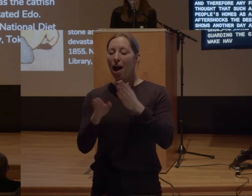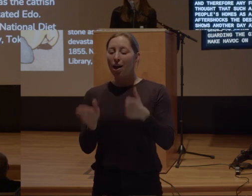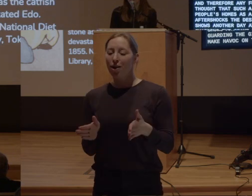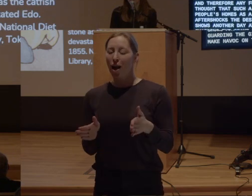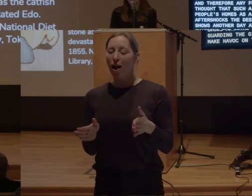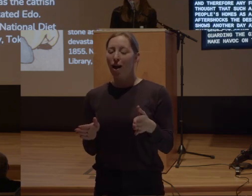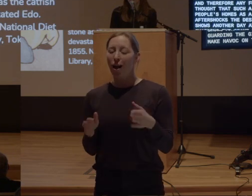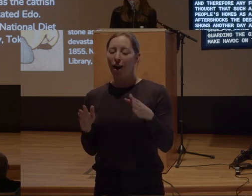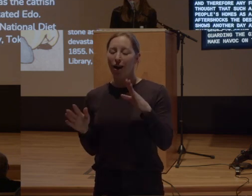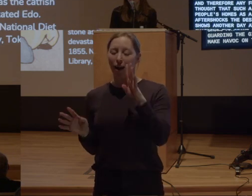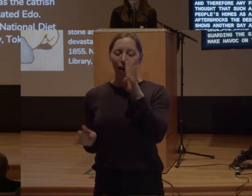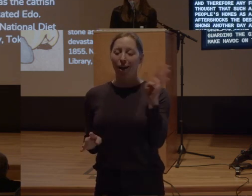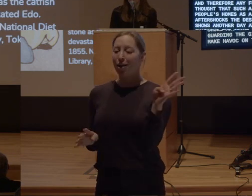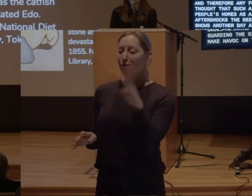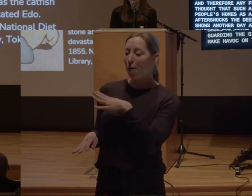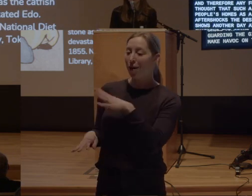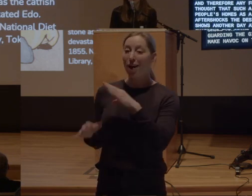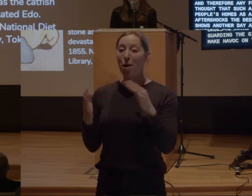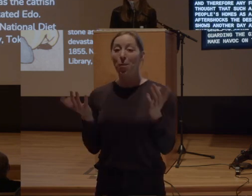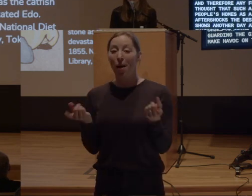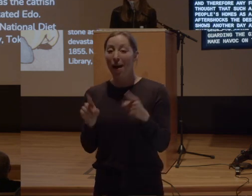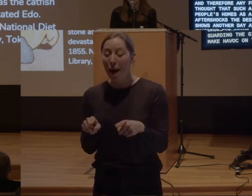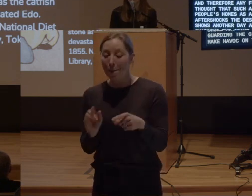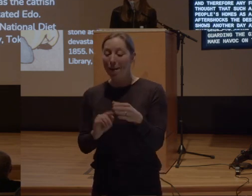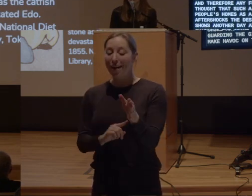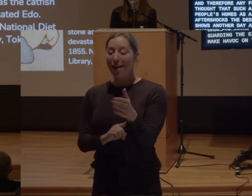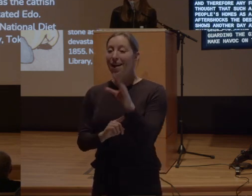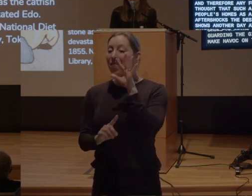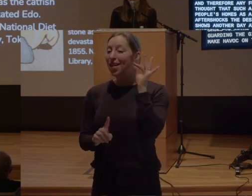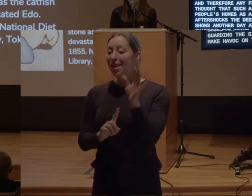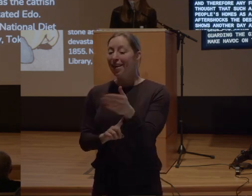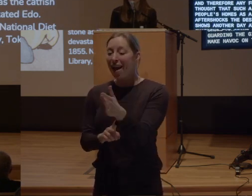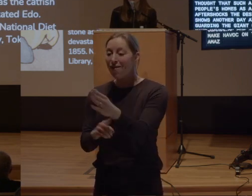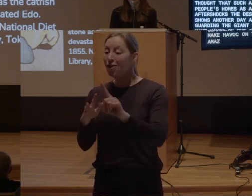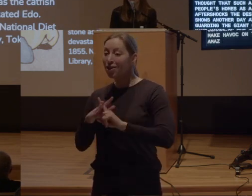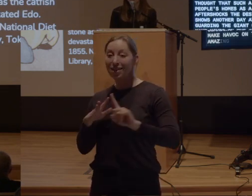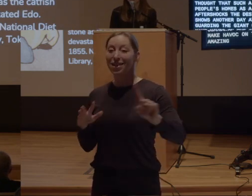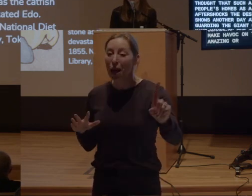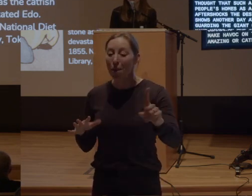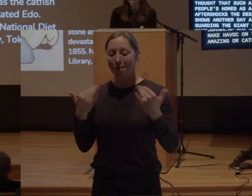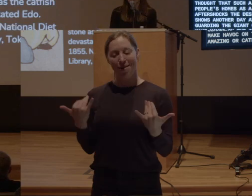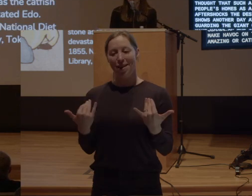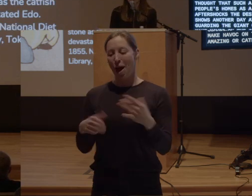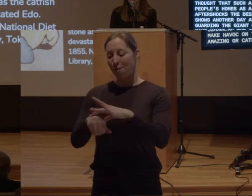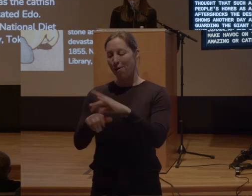city. These prints, known as namazu-e, or catfish